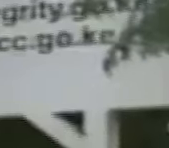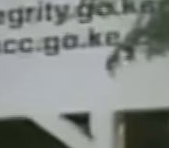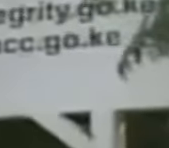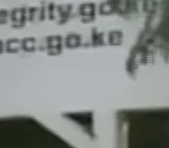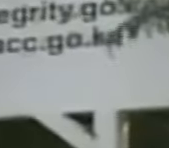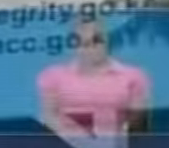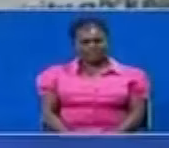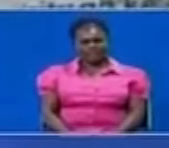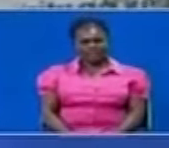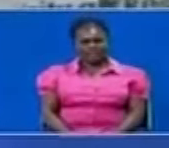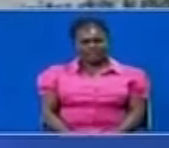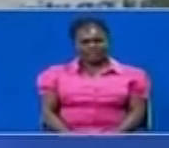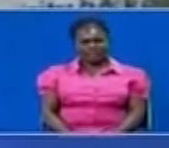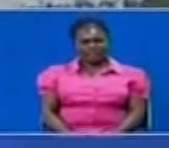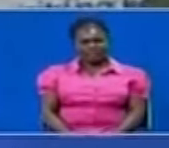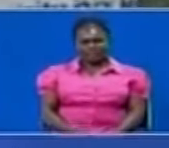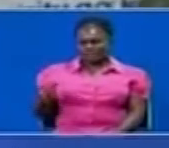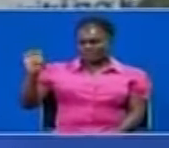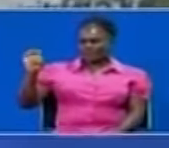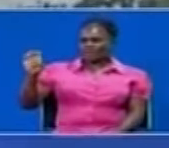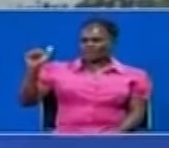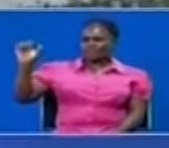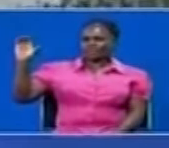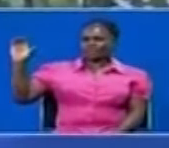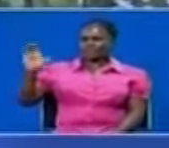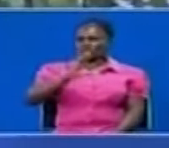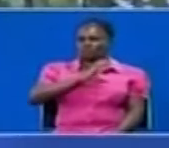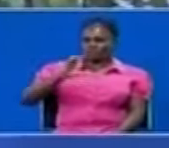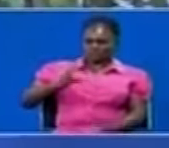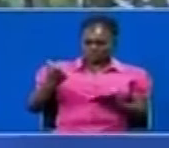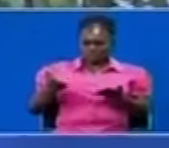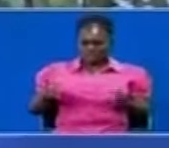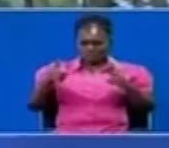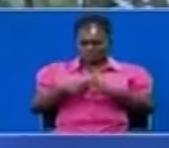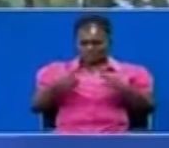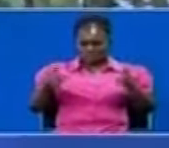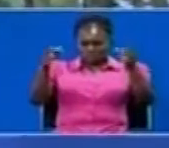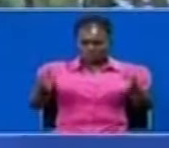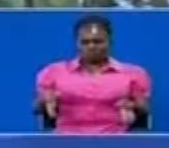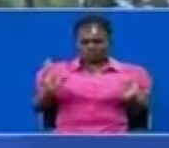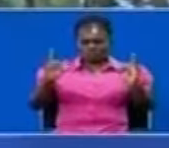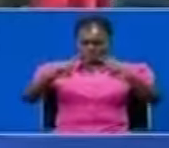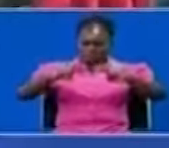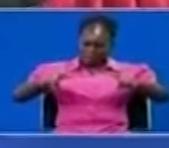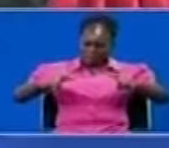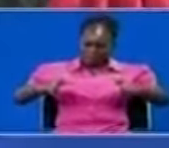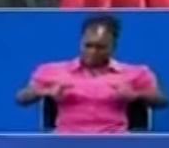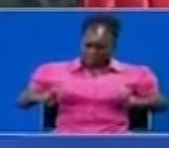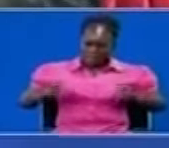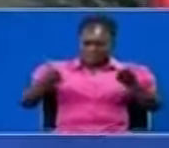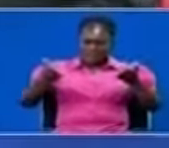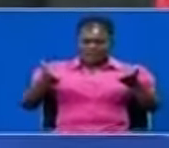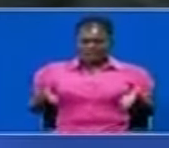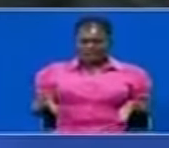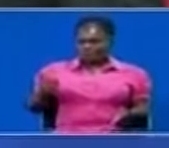scam. The Ethics and Anti-Corruption Commission will now begin official probe into the issue that has now